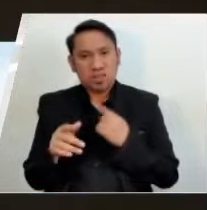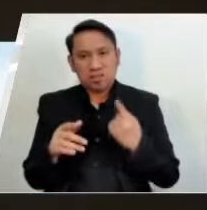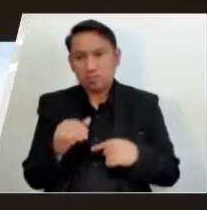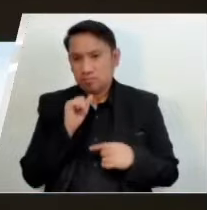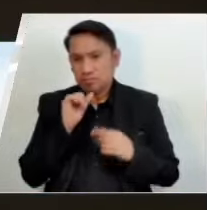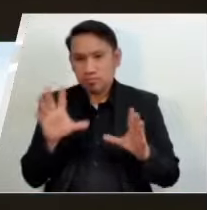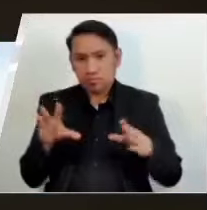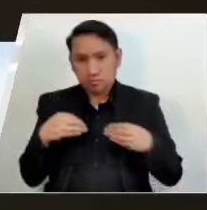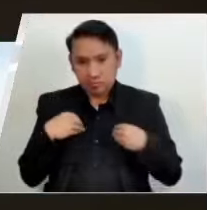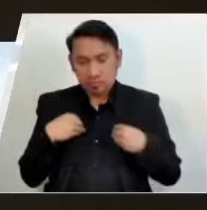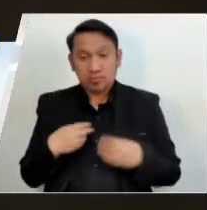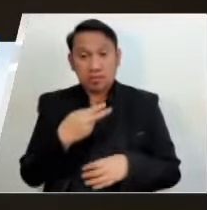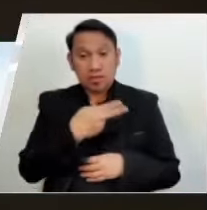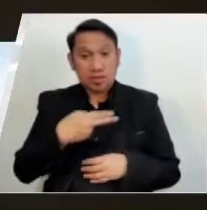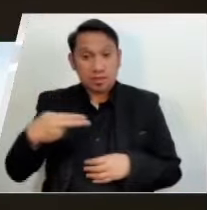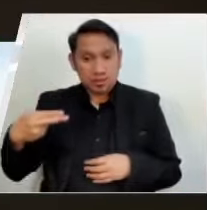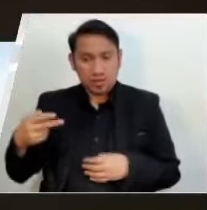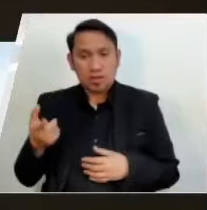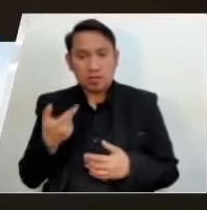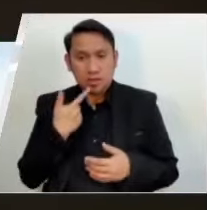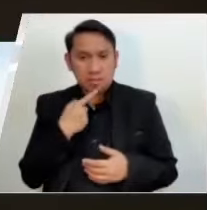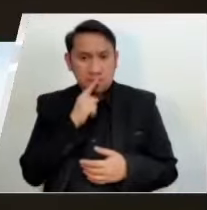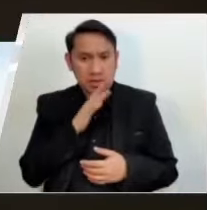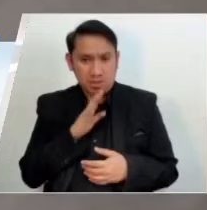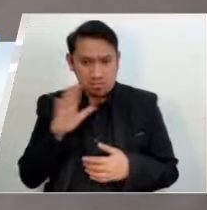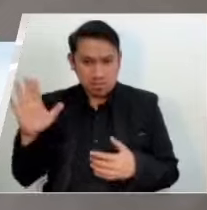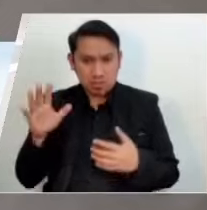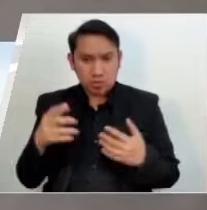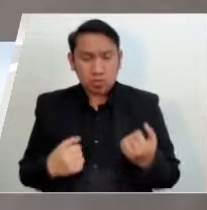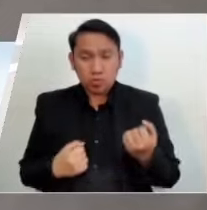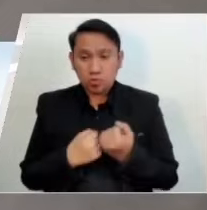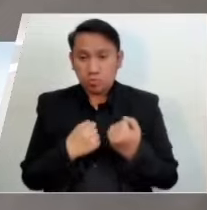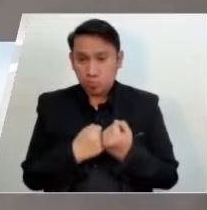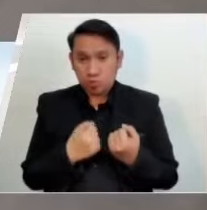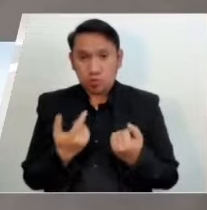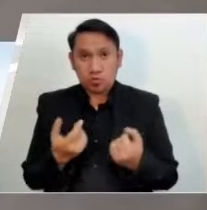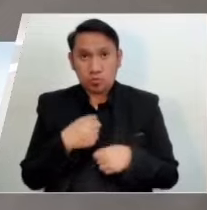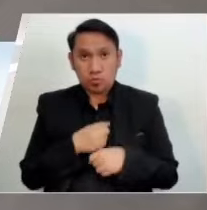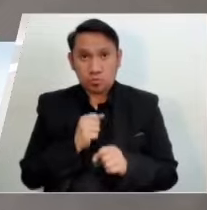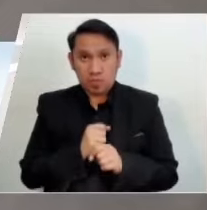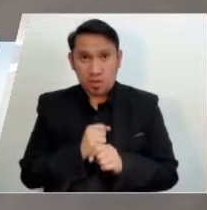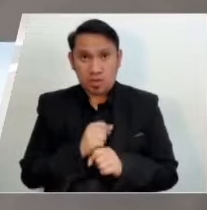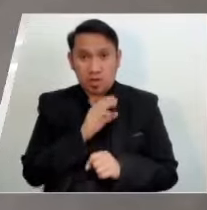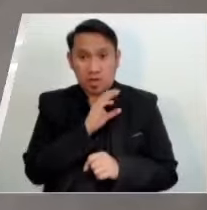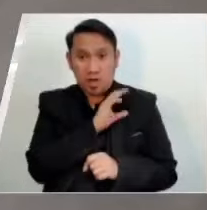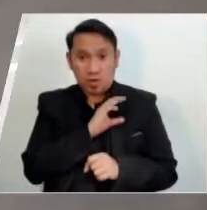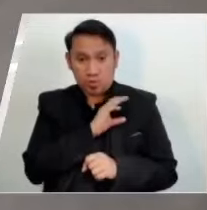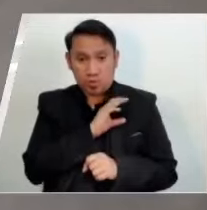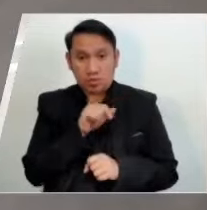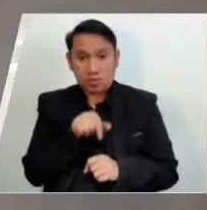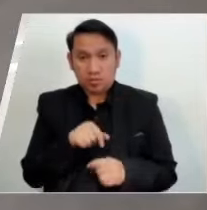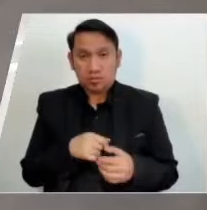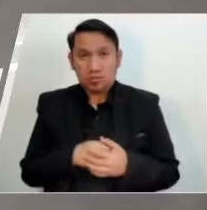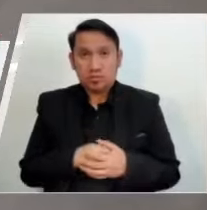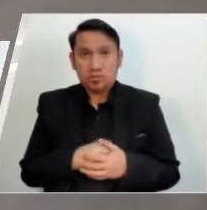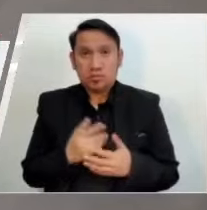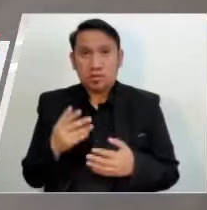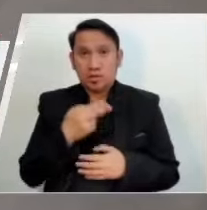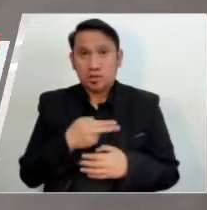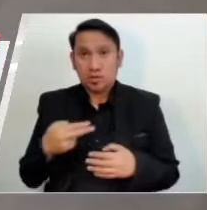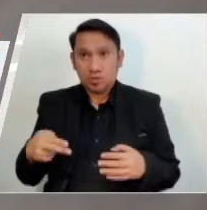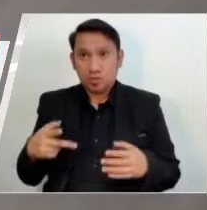ang Indonesia ng suporta sa pagbuo ng Code of Conduct. Indonesia is ready to work together with all ASEAN member